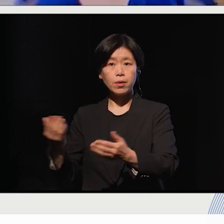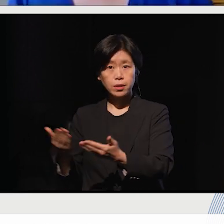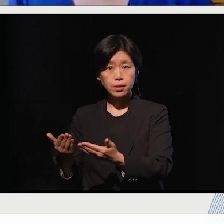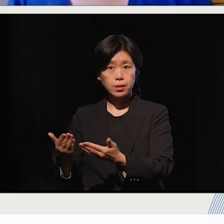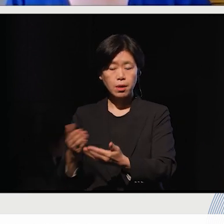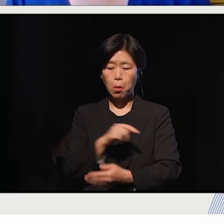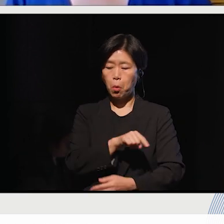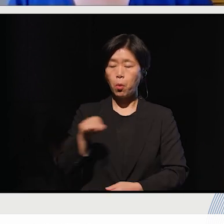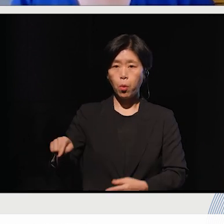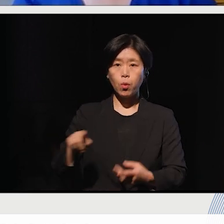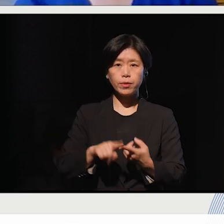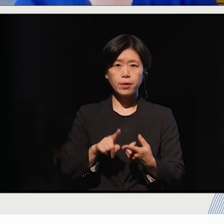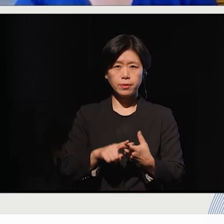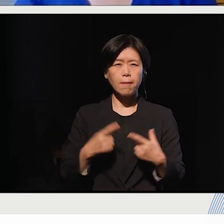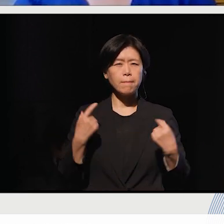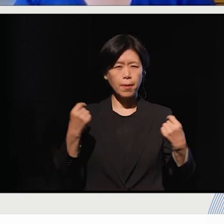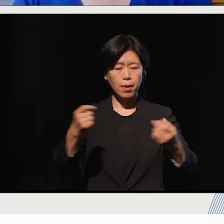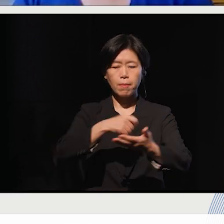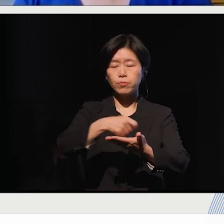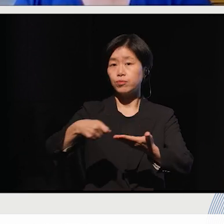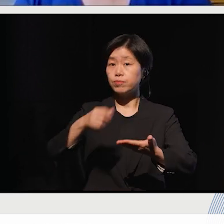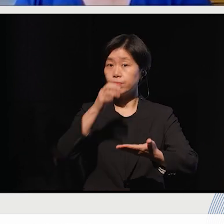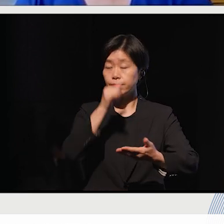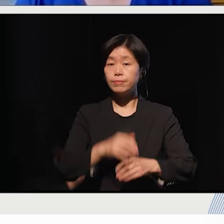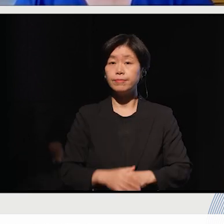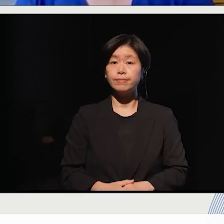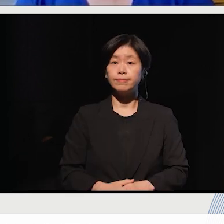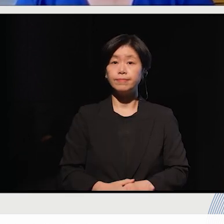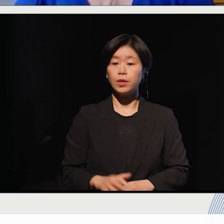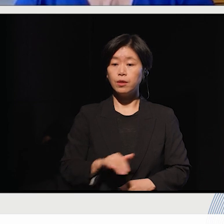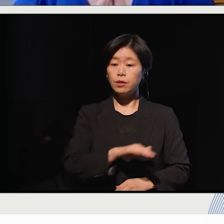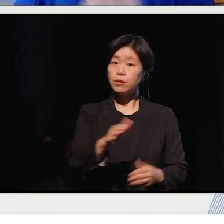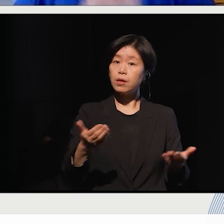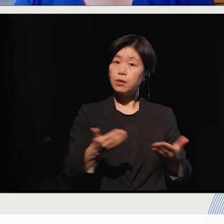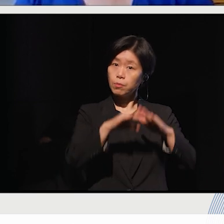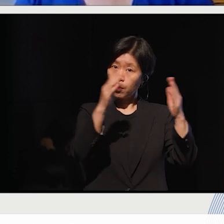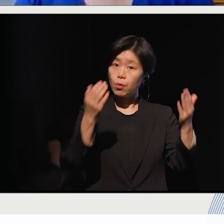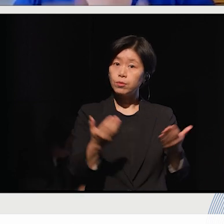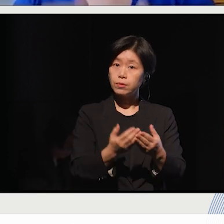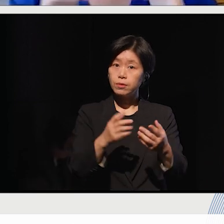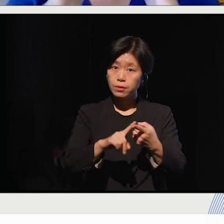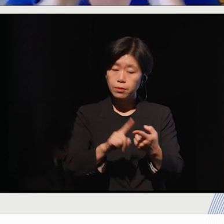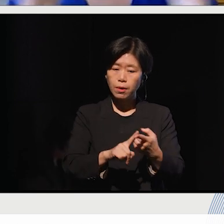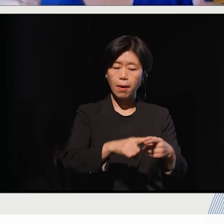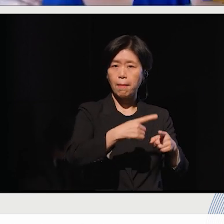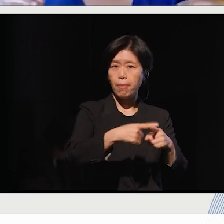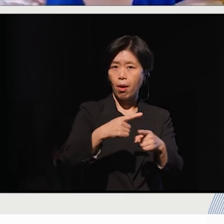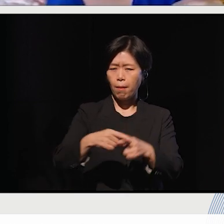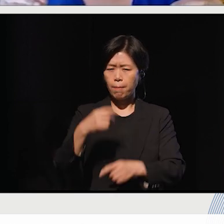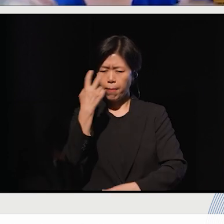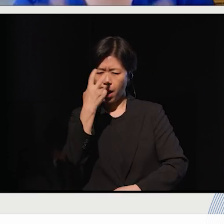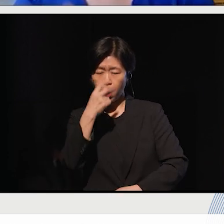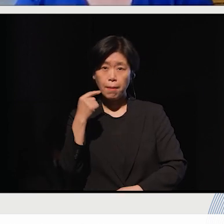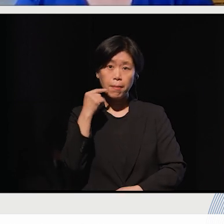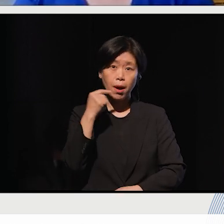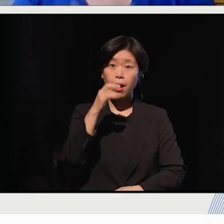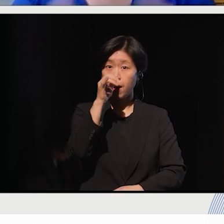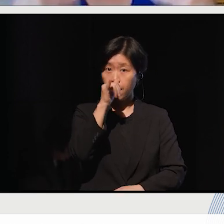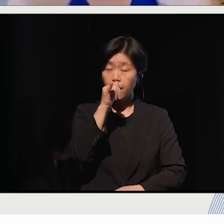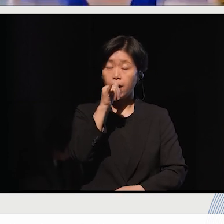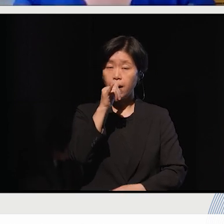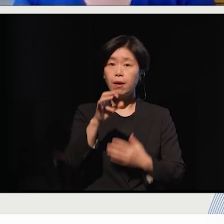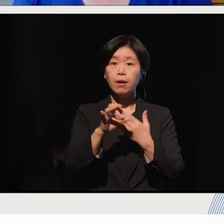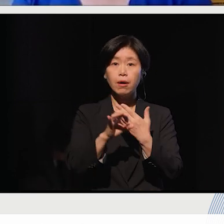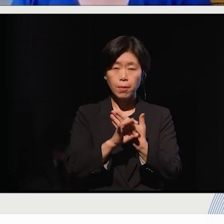I identify those by conducting a thorough assessment and audit of everything that we do. You establish that baseline